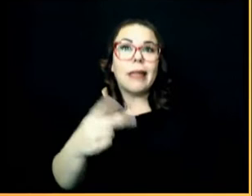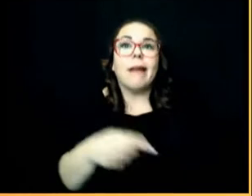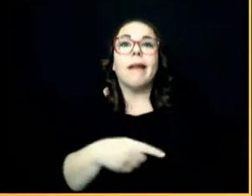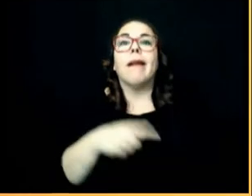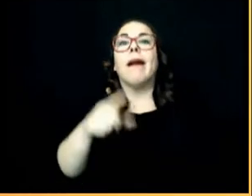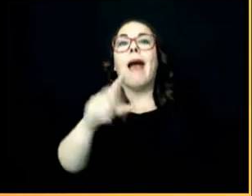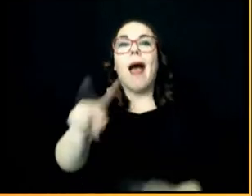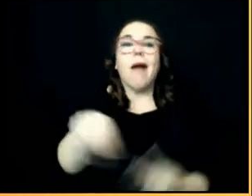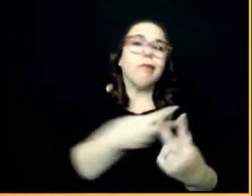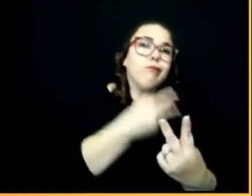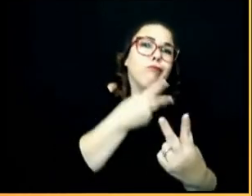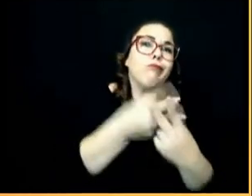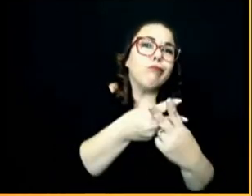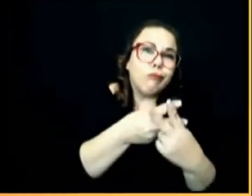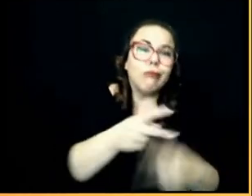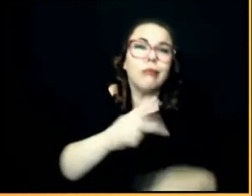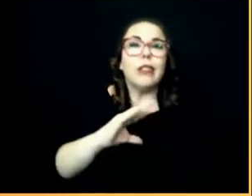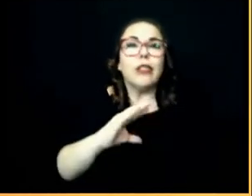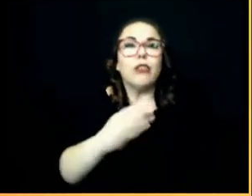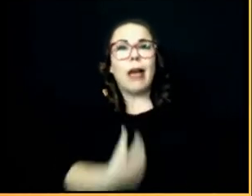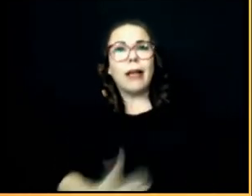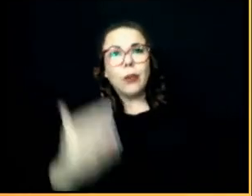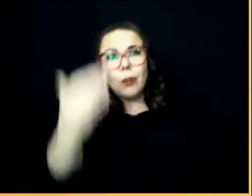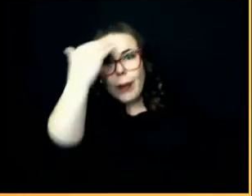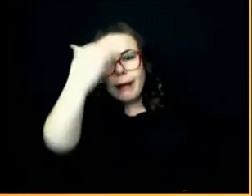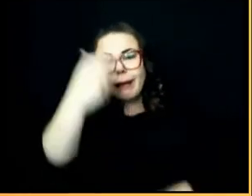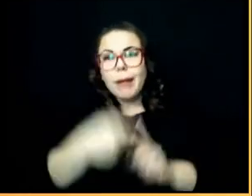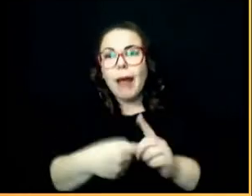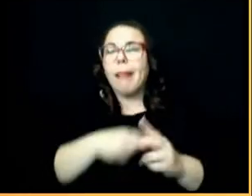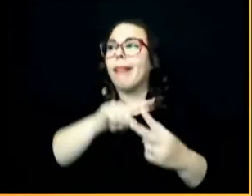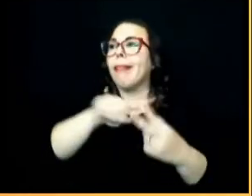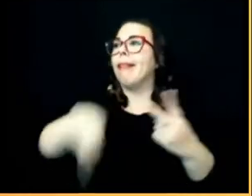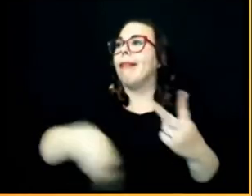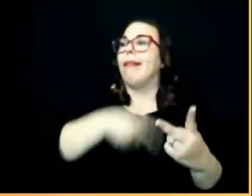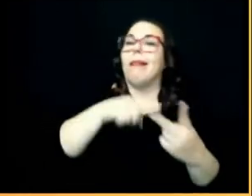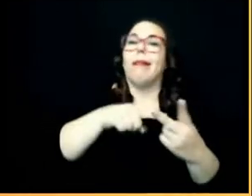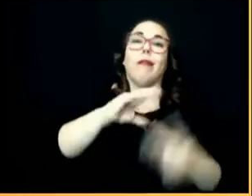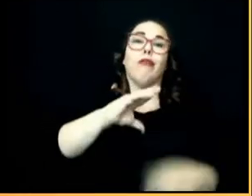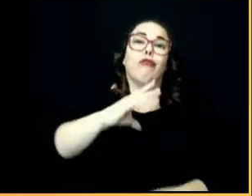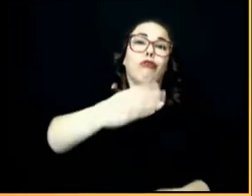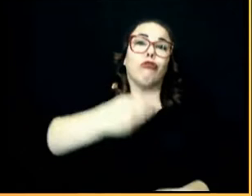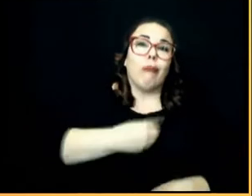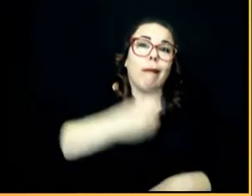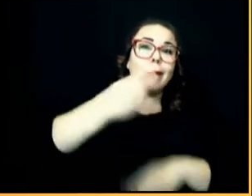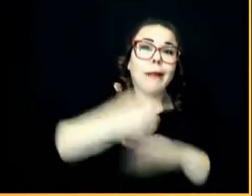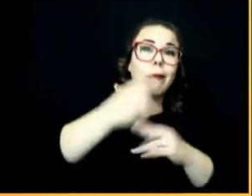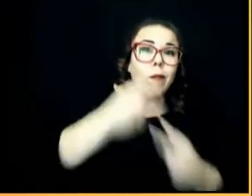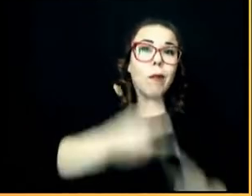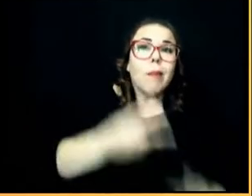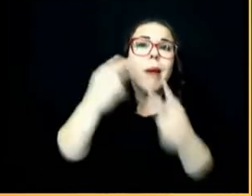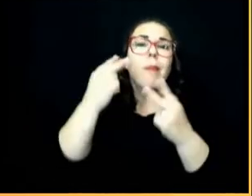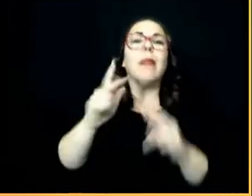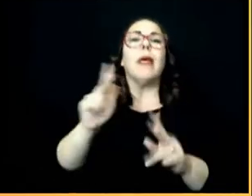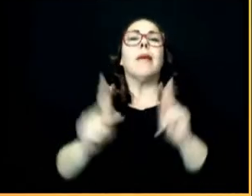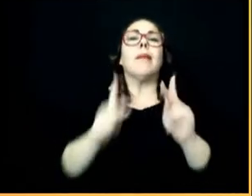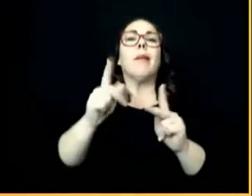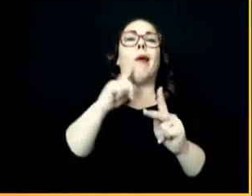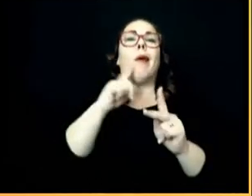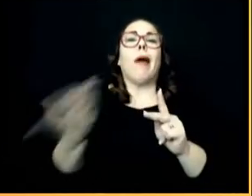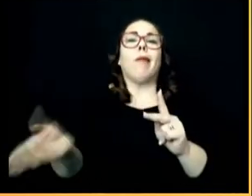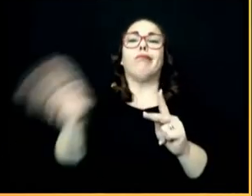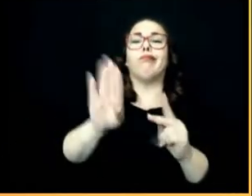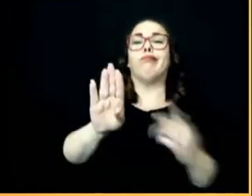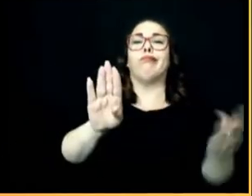Day Remembrance, of trans people documenting their own stories, documenting their own journeys in every way imaginable, in